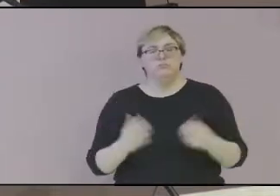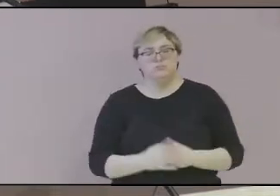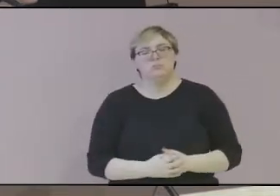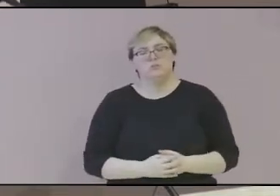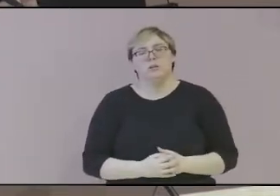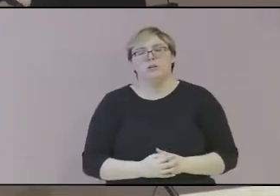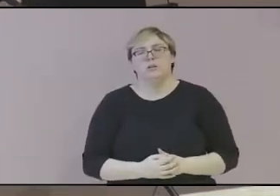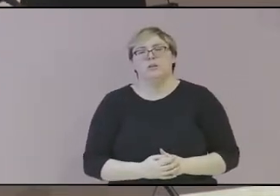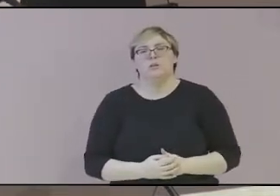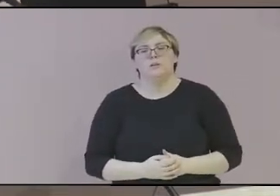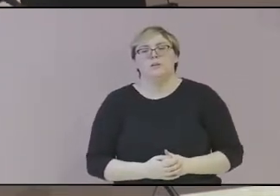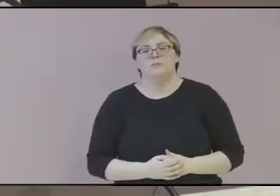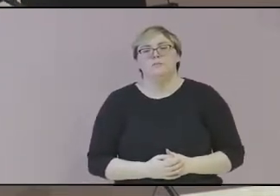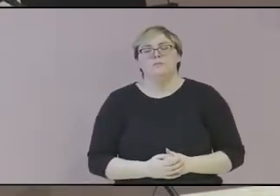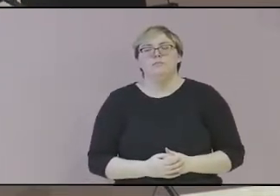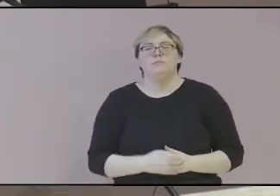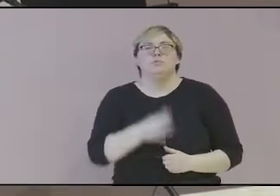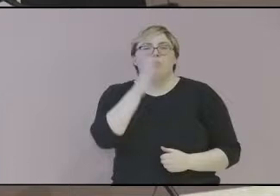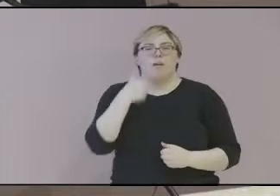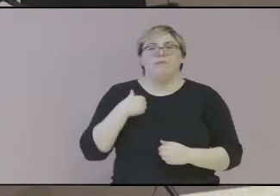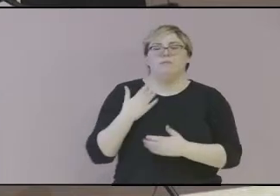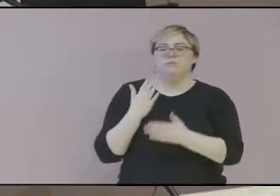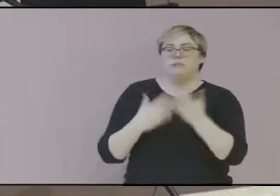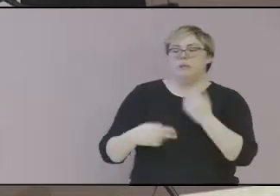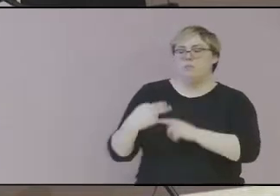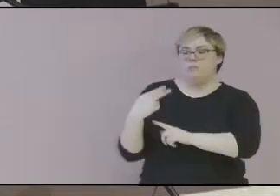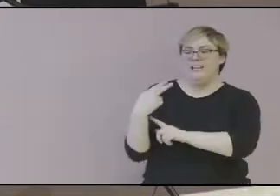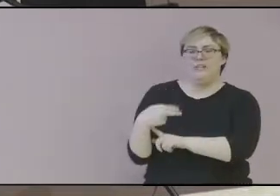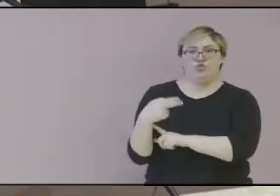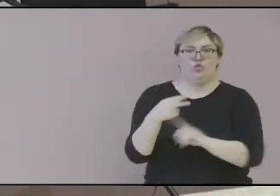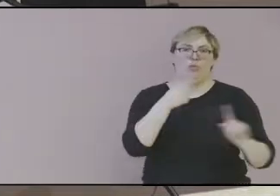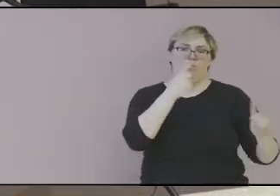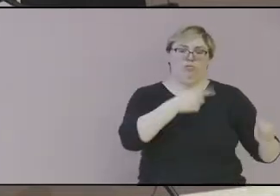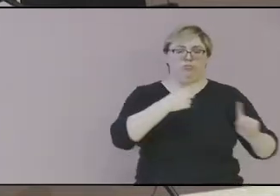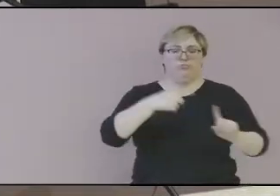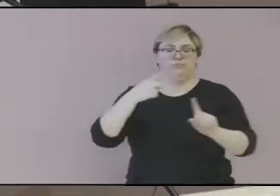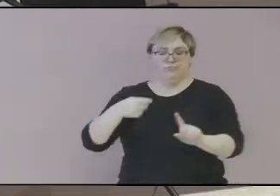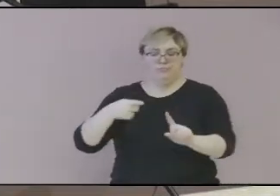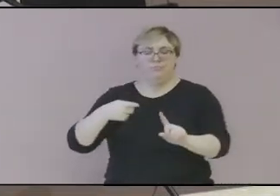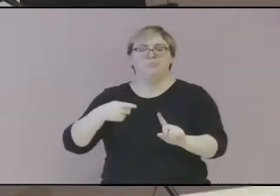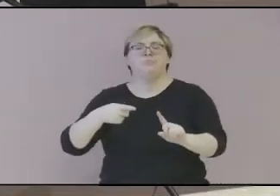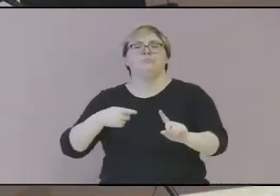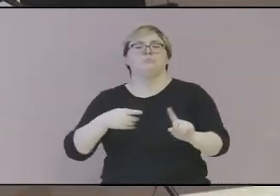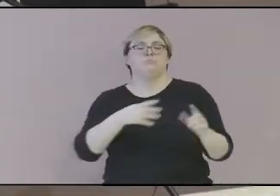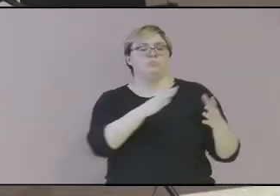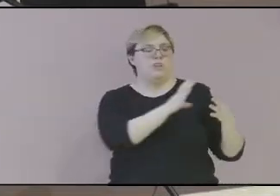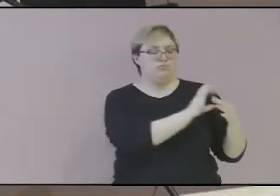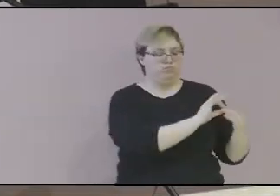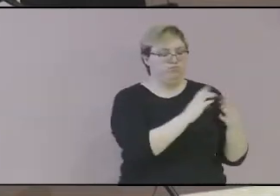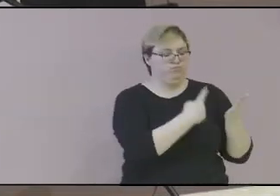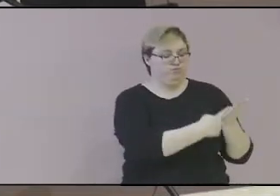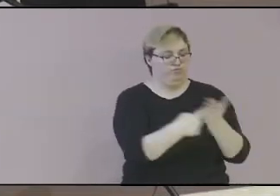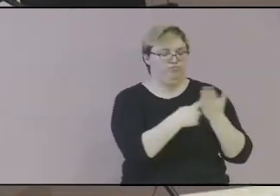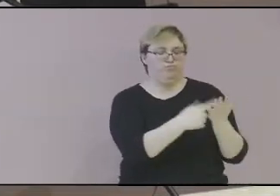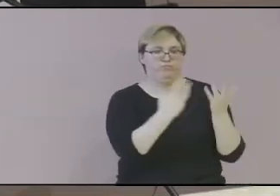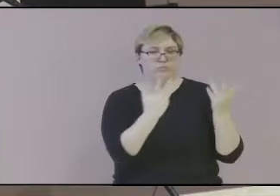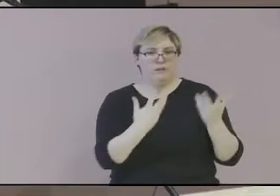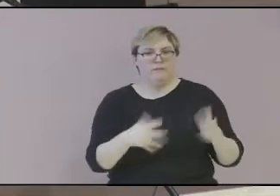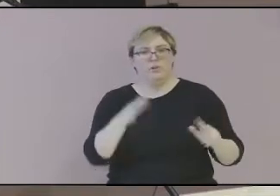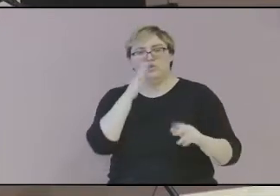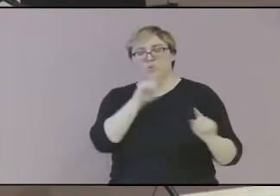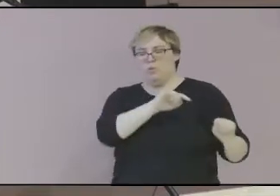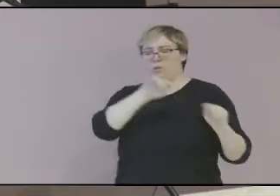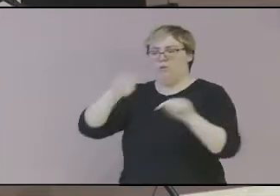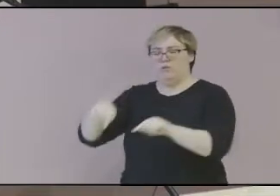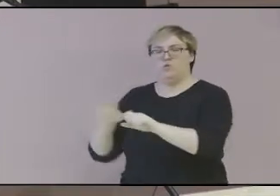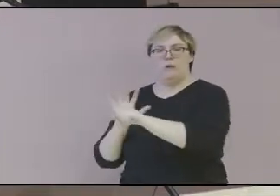these historical sources, and then I'll return to the activist responses to ventilator allocation. And what I'm